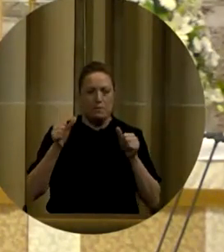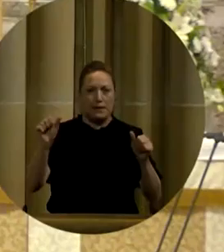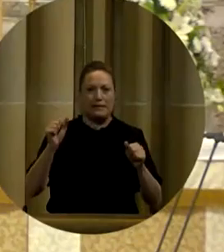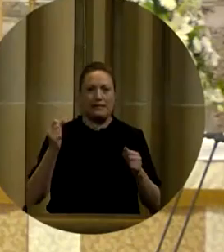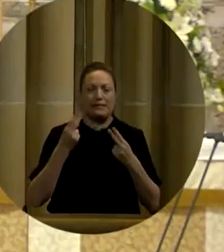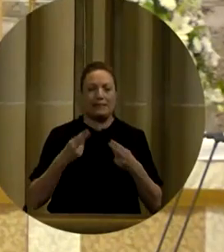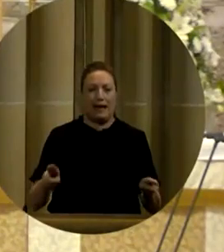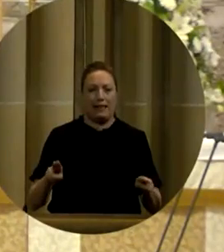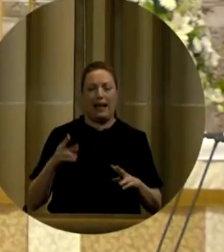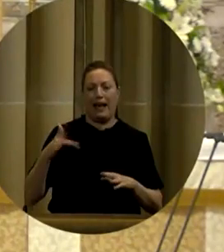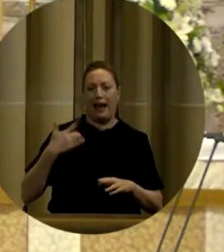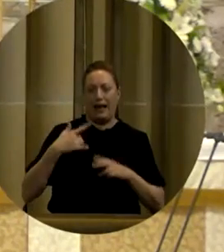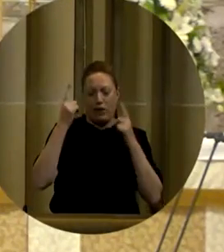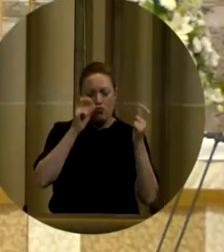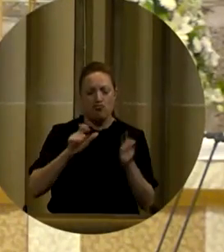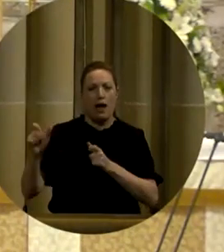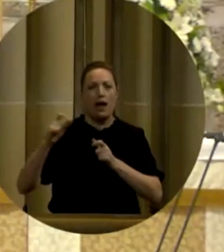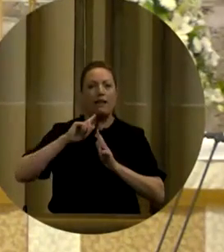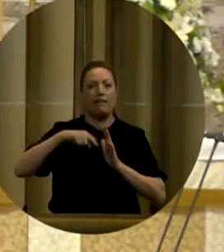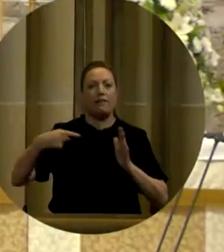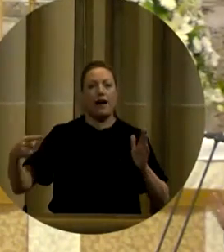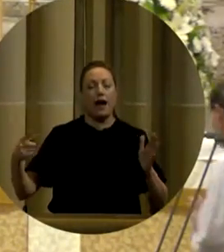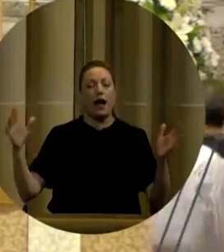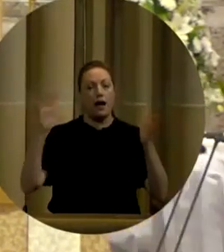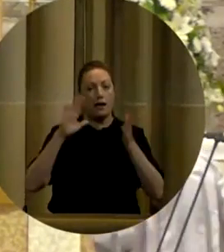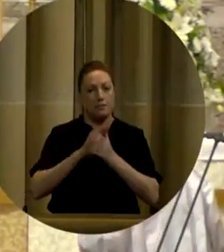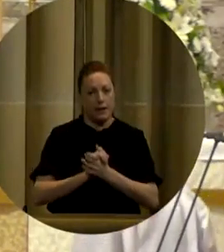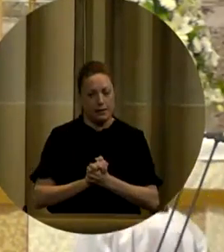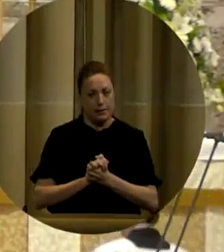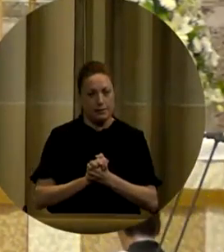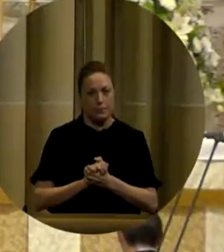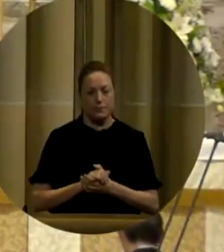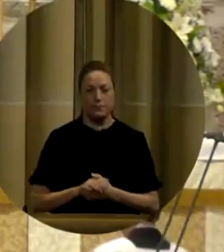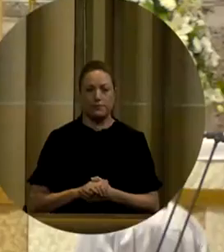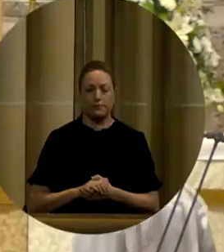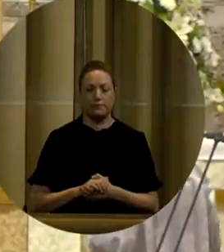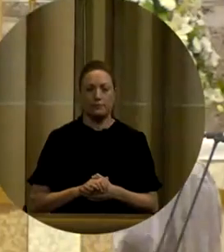lives and reigns forever and ever. Amen.